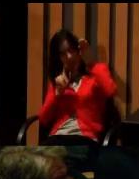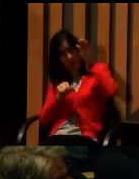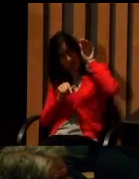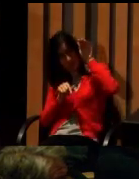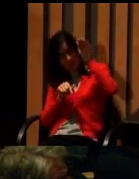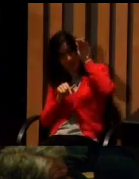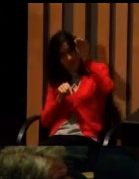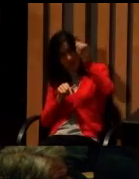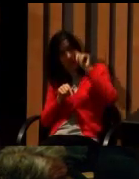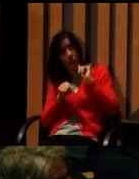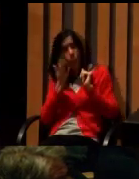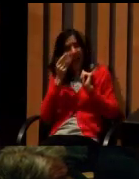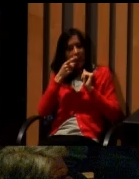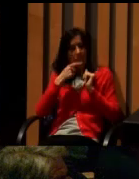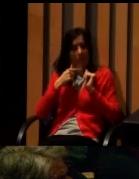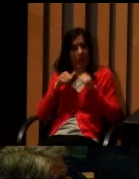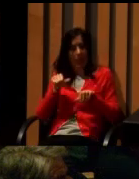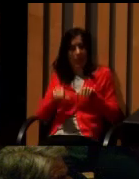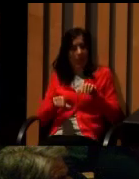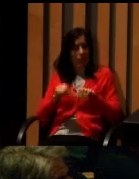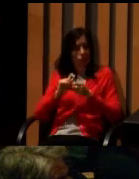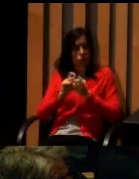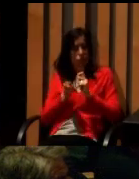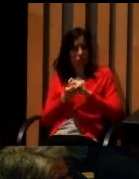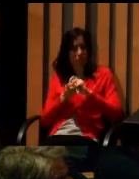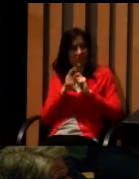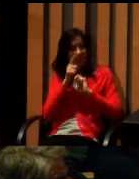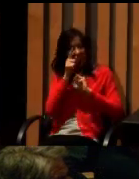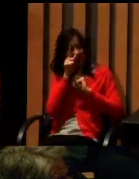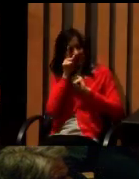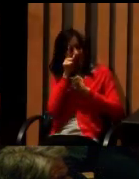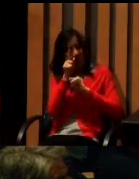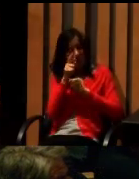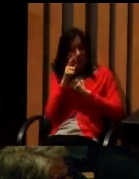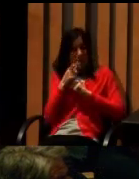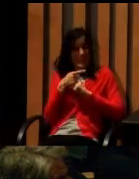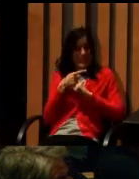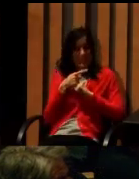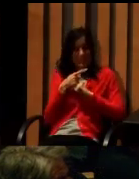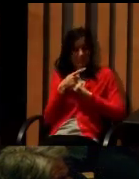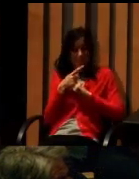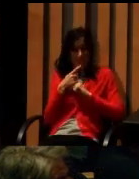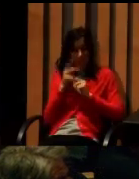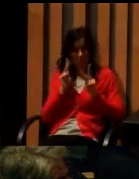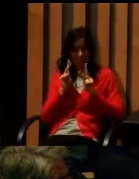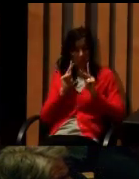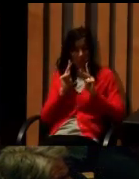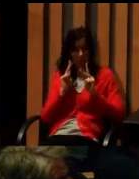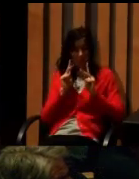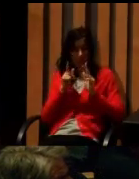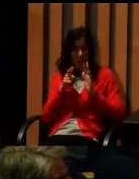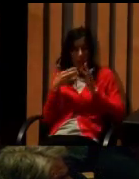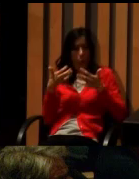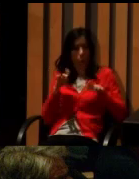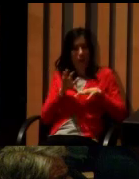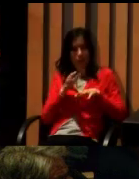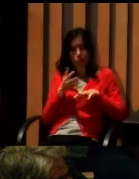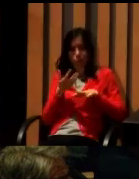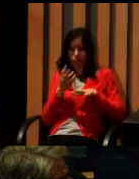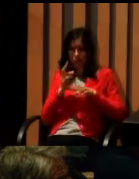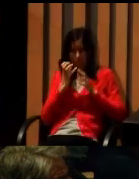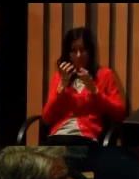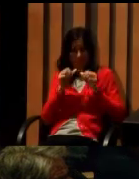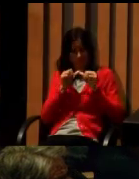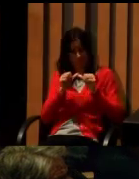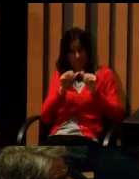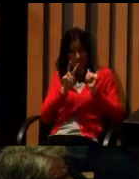to make changes? Because the reality is they're worried about taking the violence out of the sport today. They're